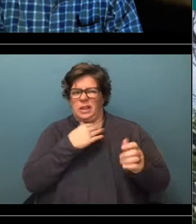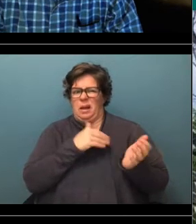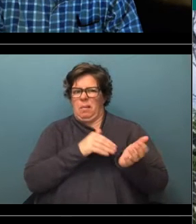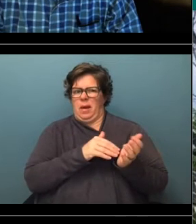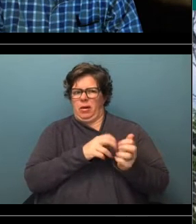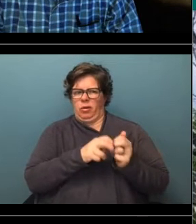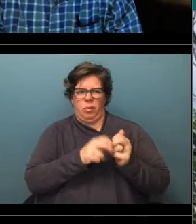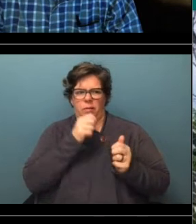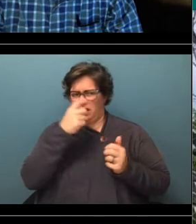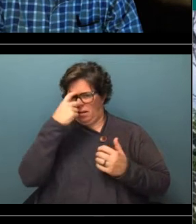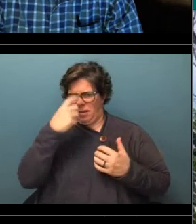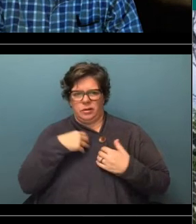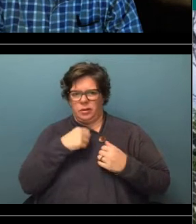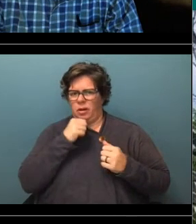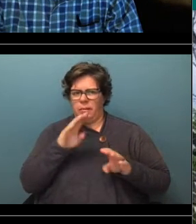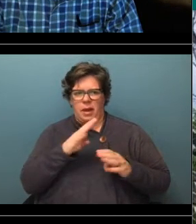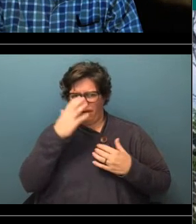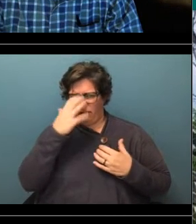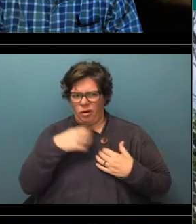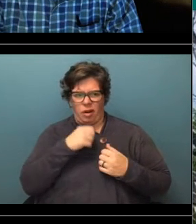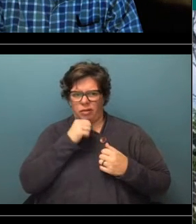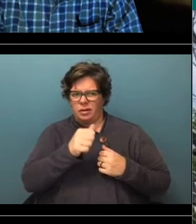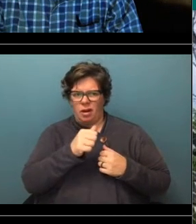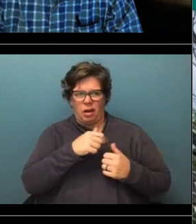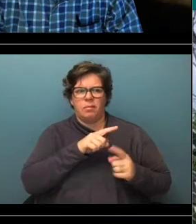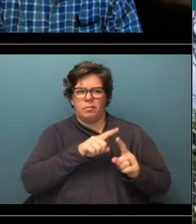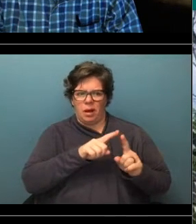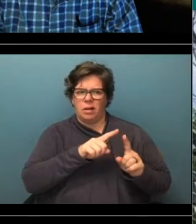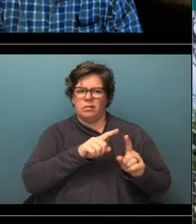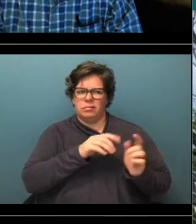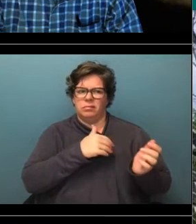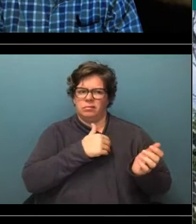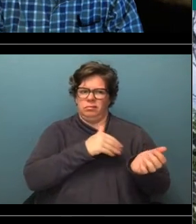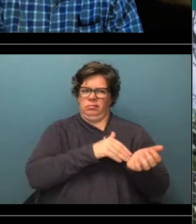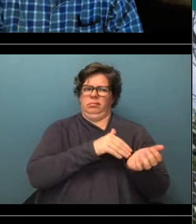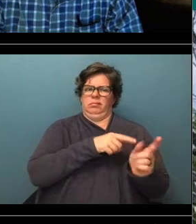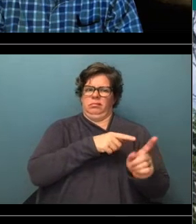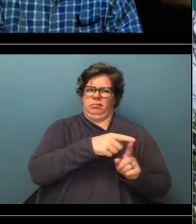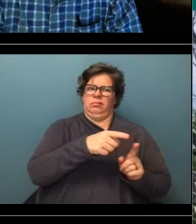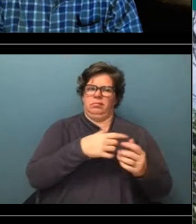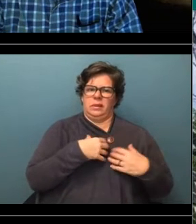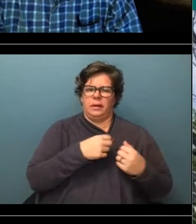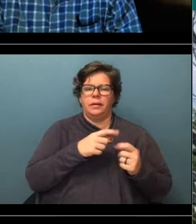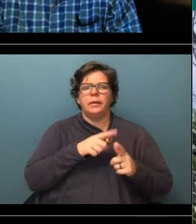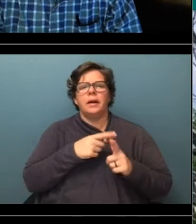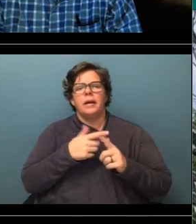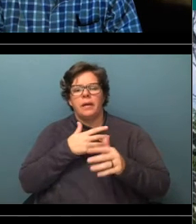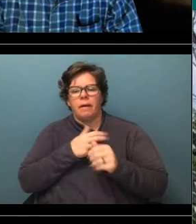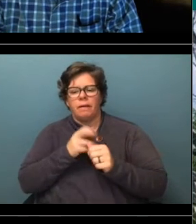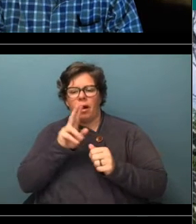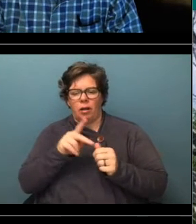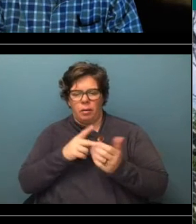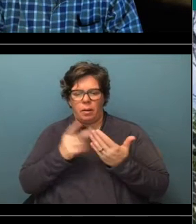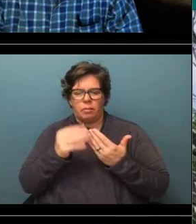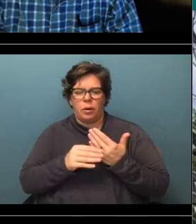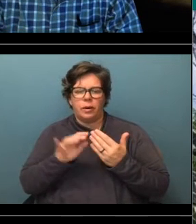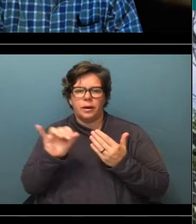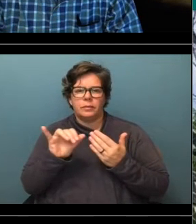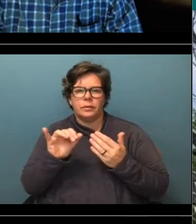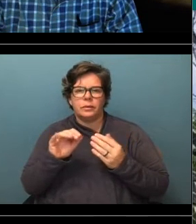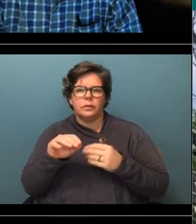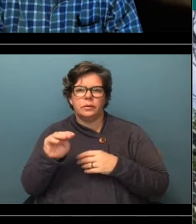then there are different community paramedic programs across the state that can do a follow-up program that's very similar to the mobile